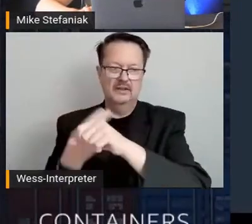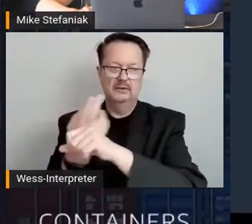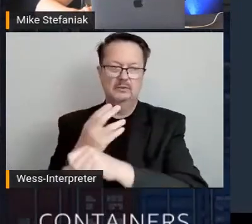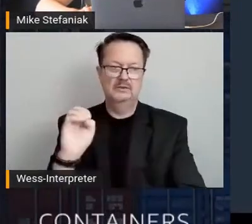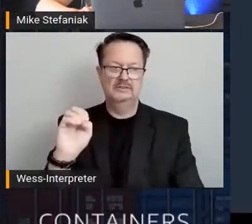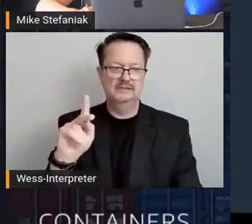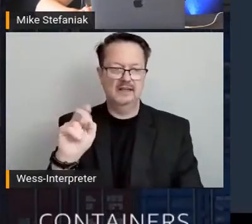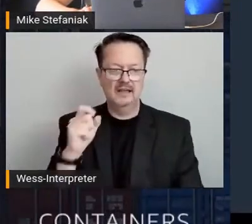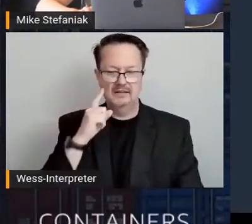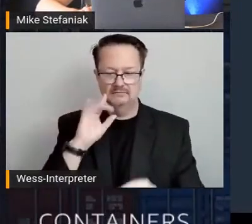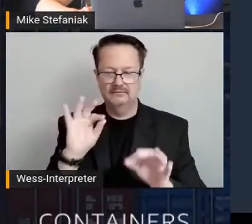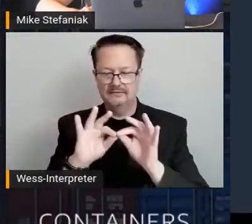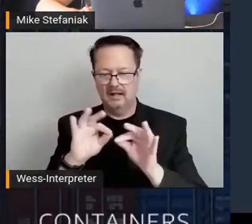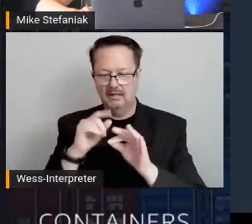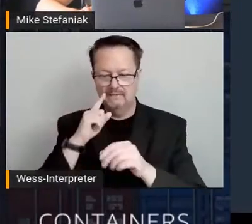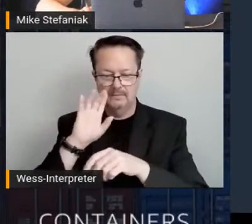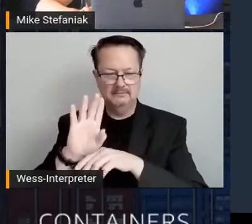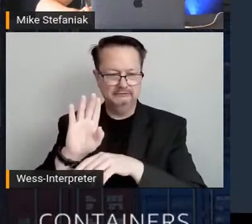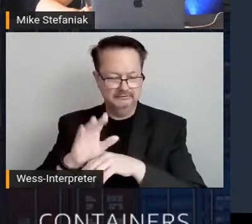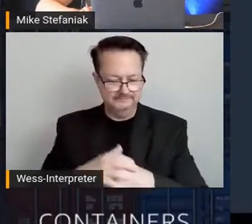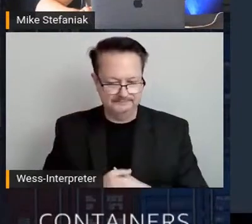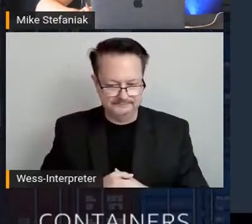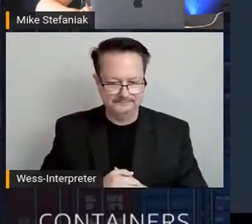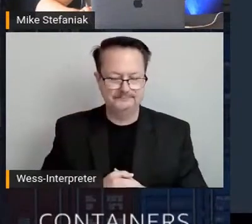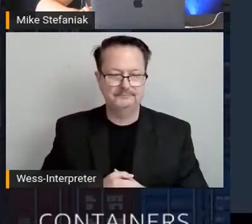deliver value for their businesses.